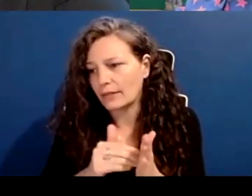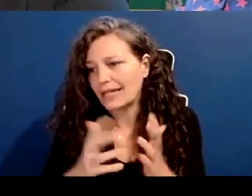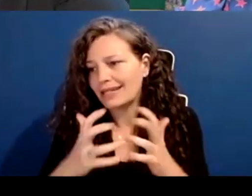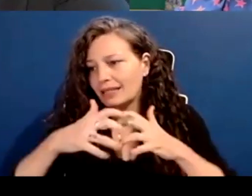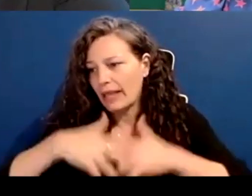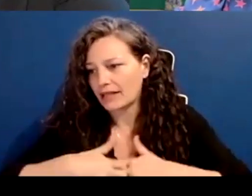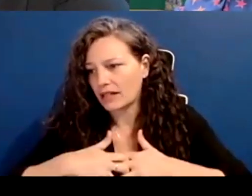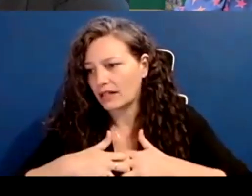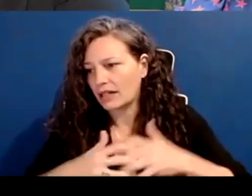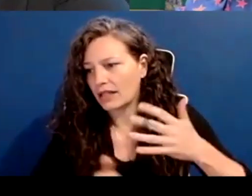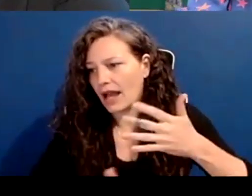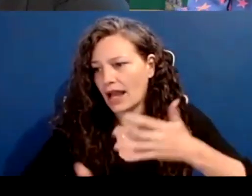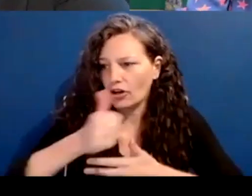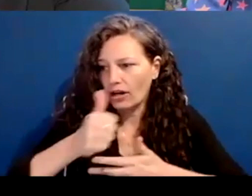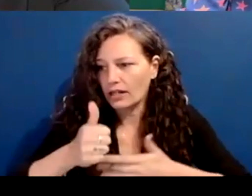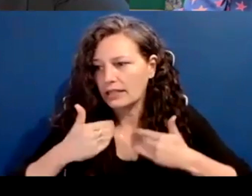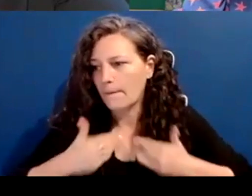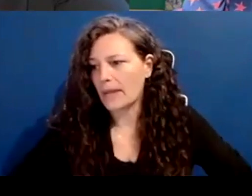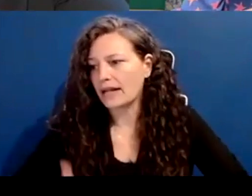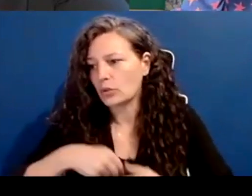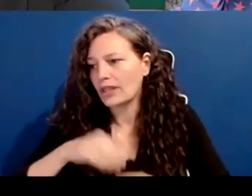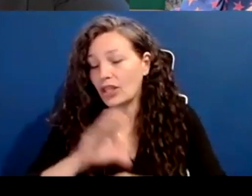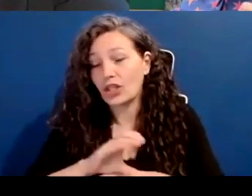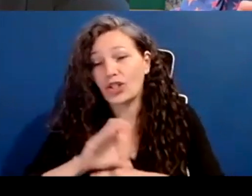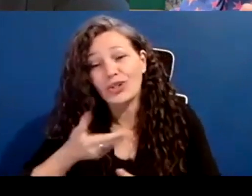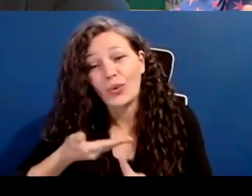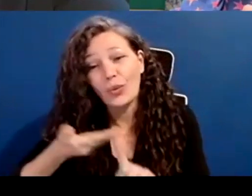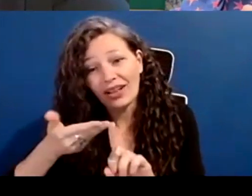Welcome, Lamar Hardwick.